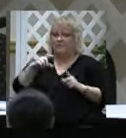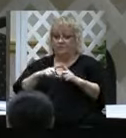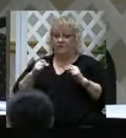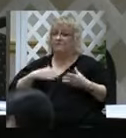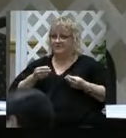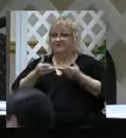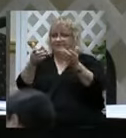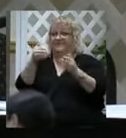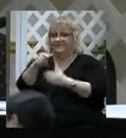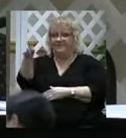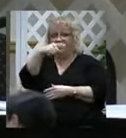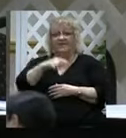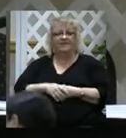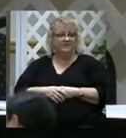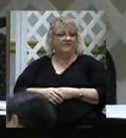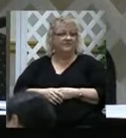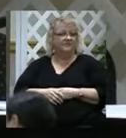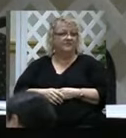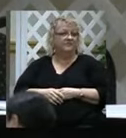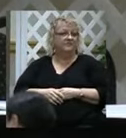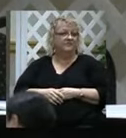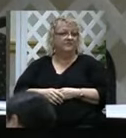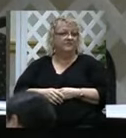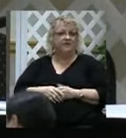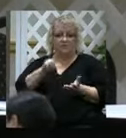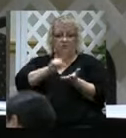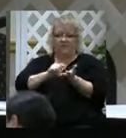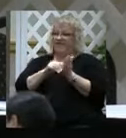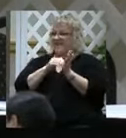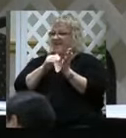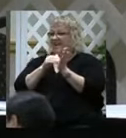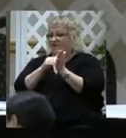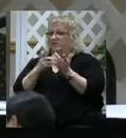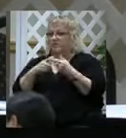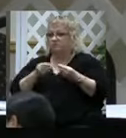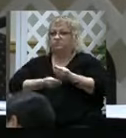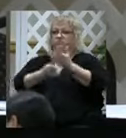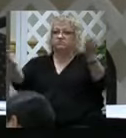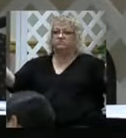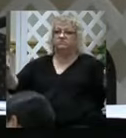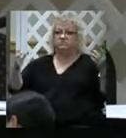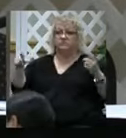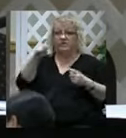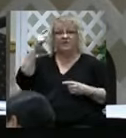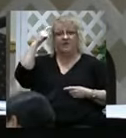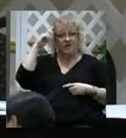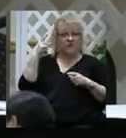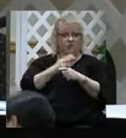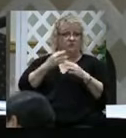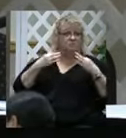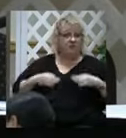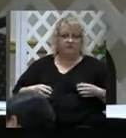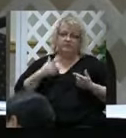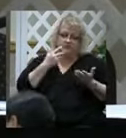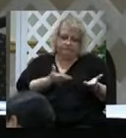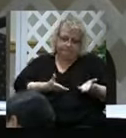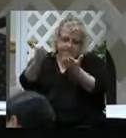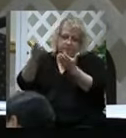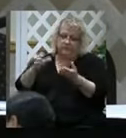They're at the Judiciary table. We printed thousands, and we really want to get them out there. So if you think you can use them, feel free to take a